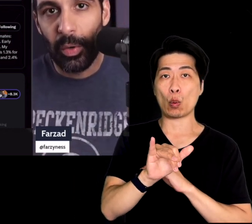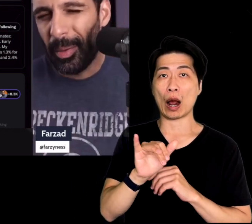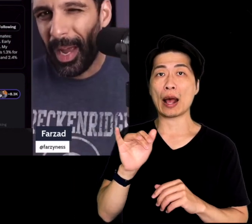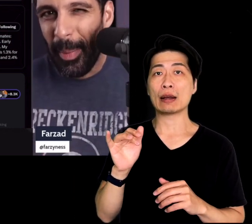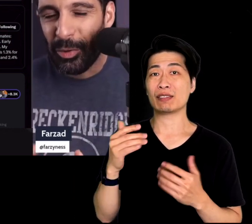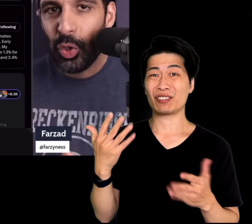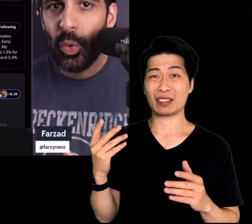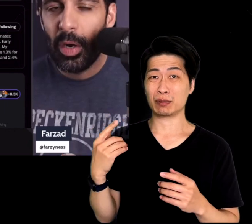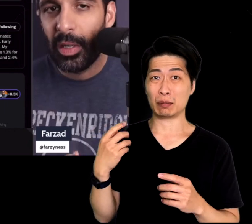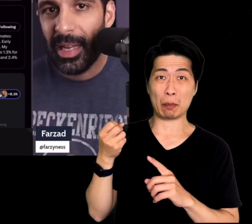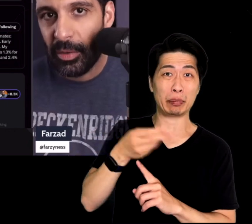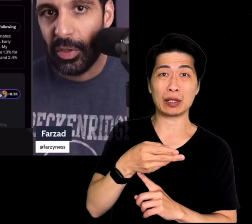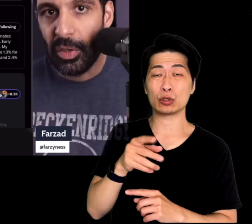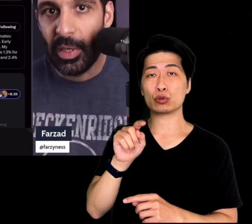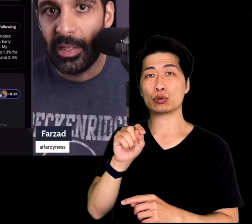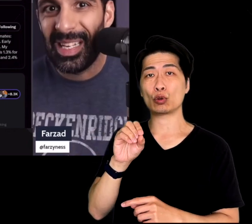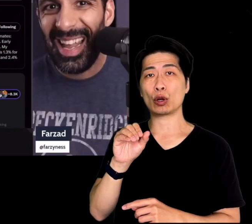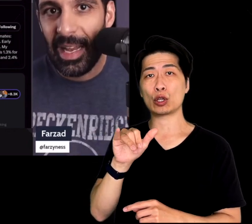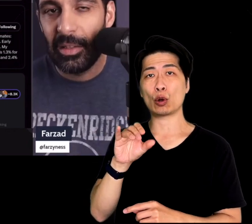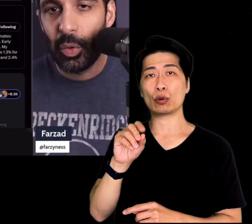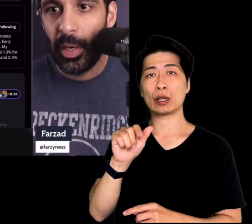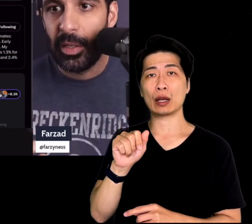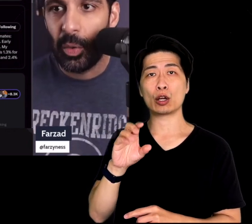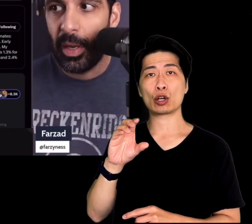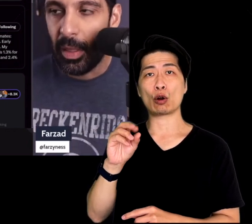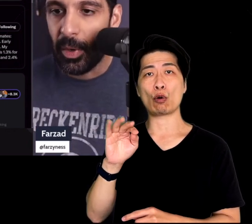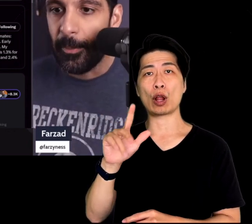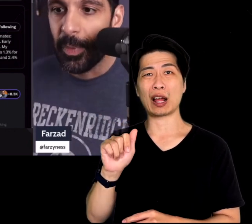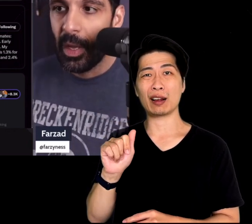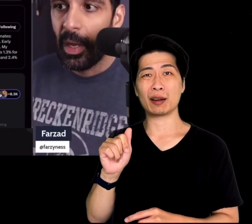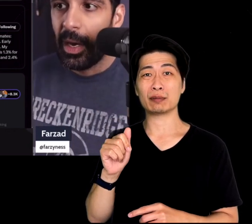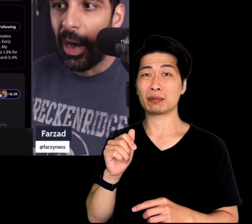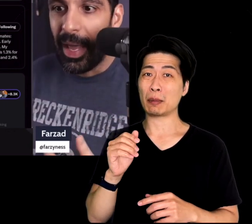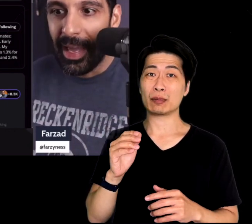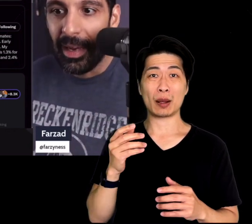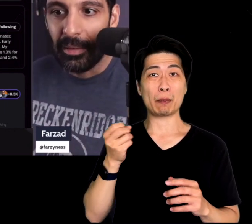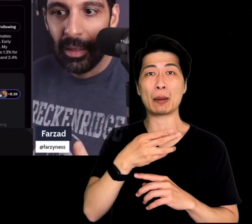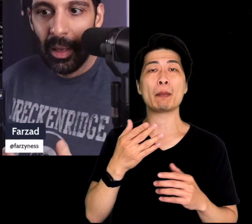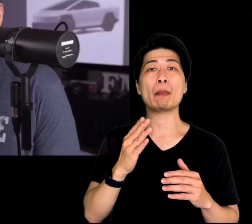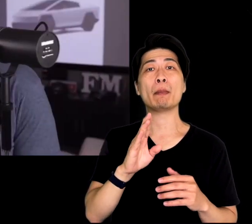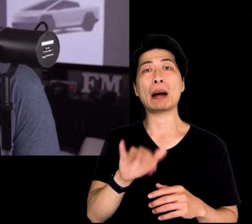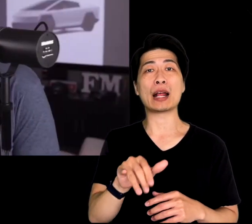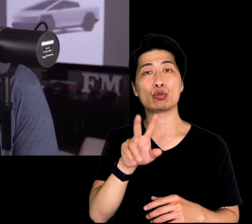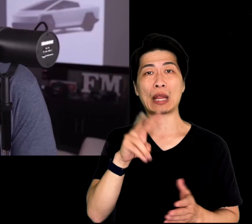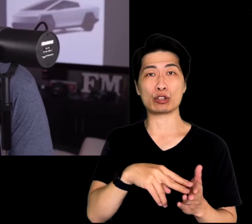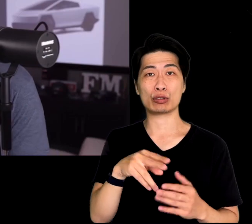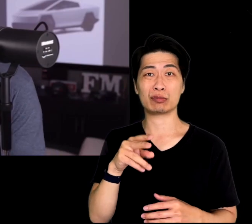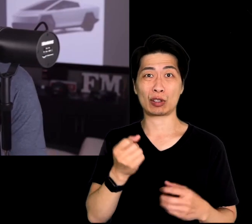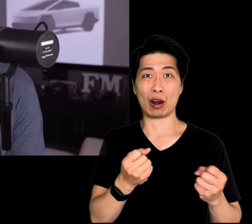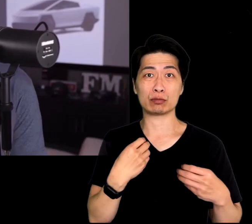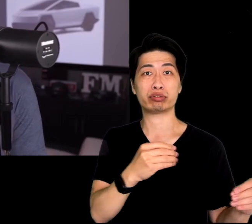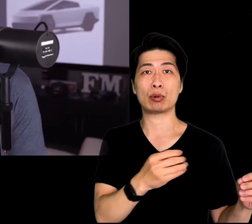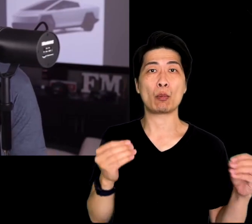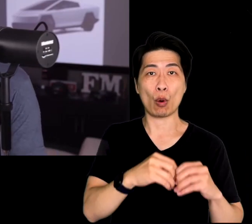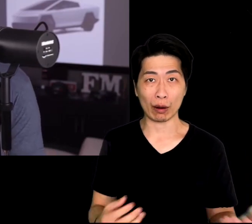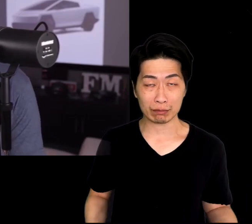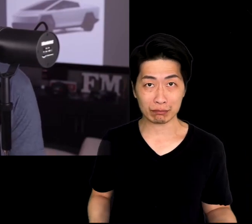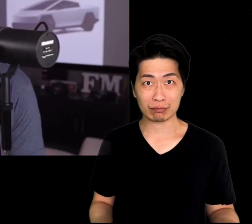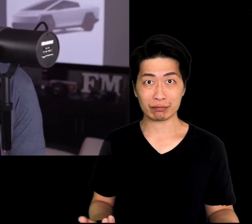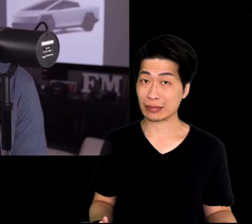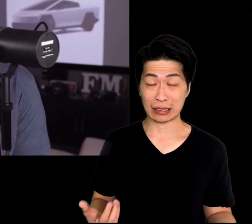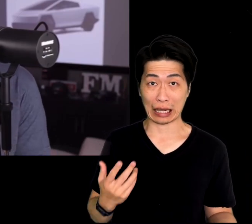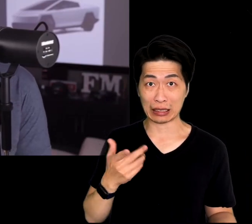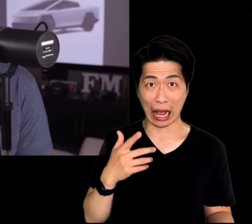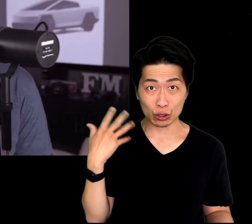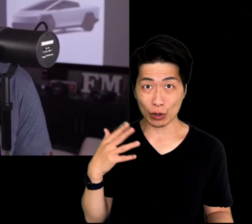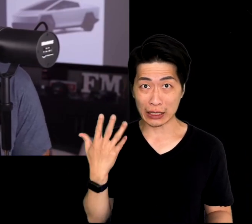Toyota Corolla by about 200,000 units in 2023. Now, again, this is nuts. This is freaking